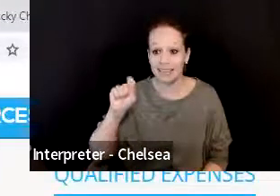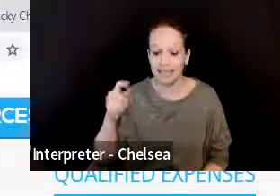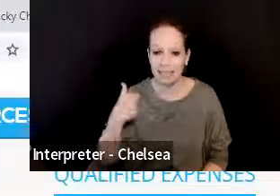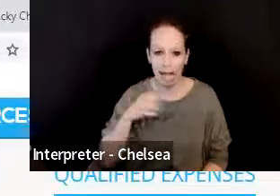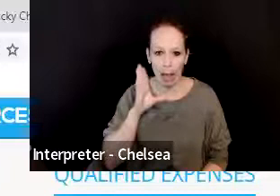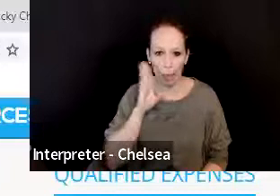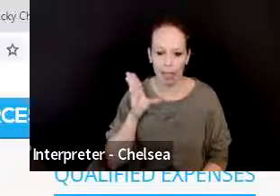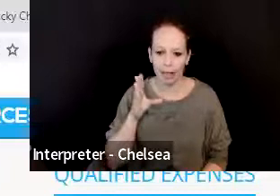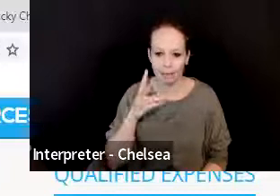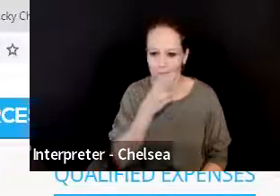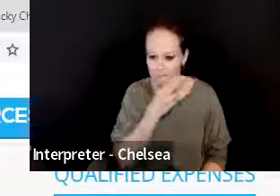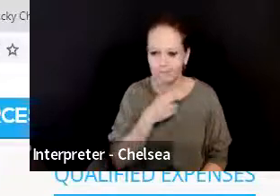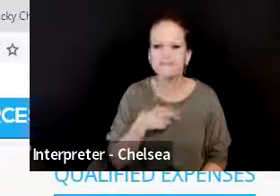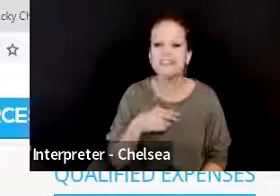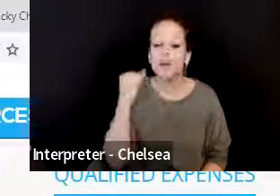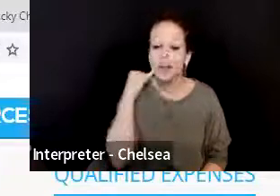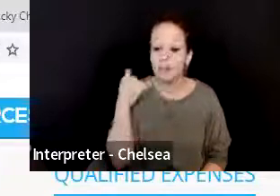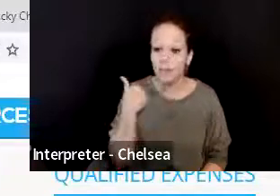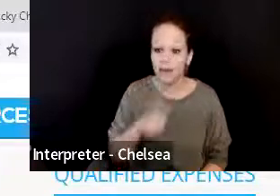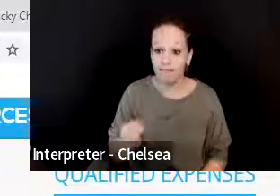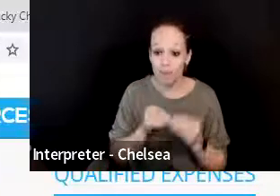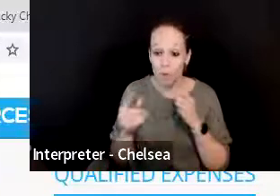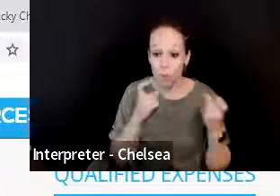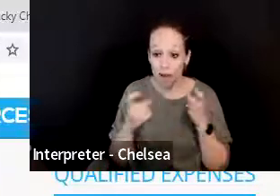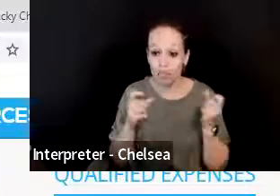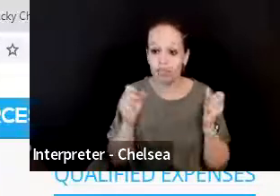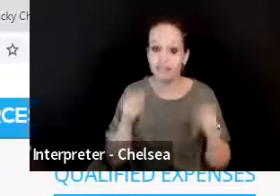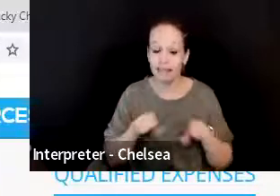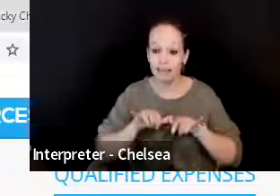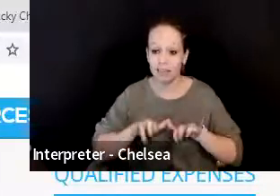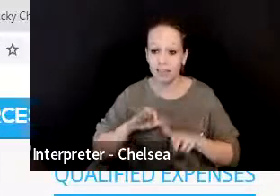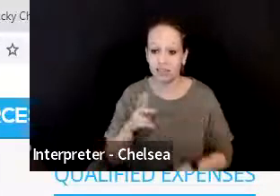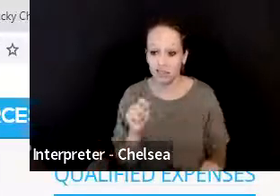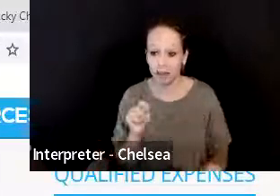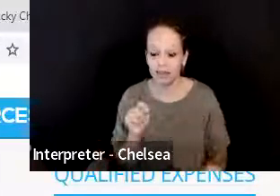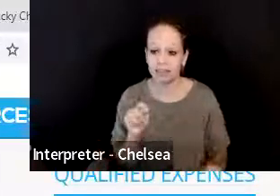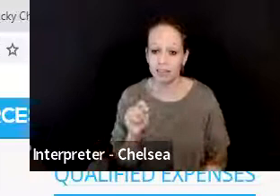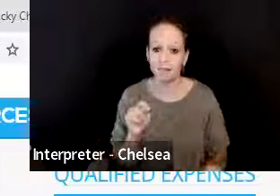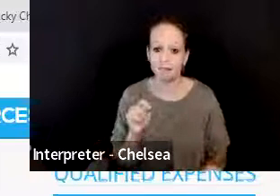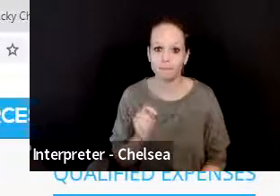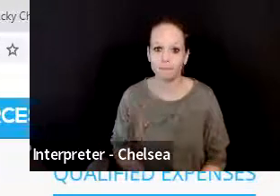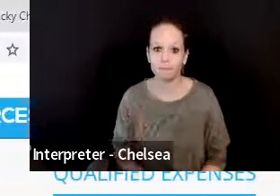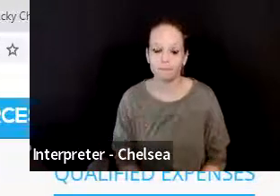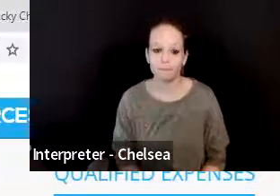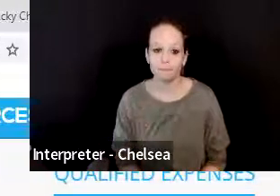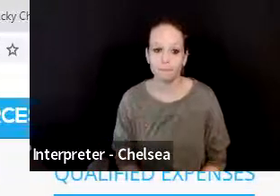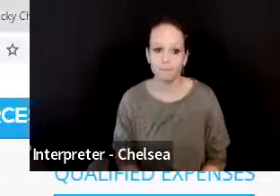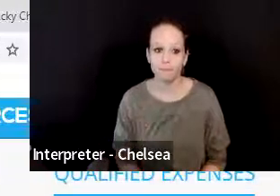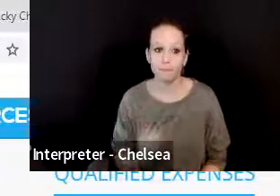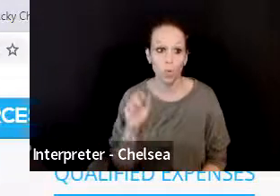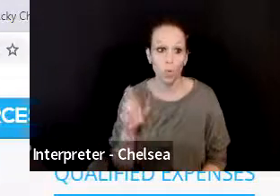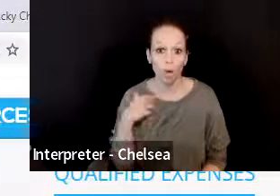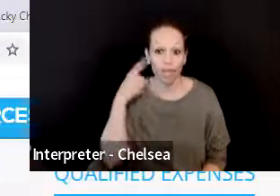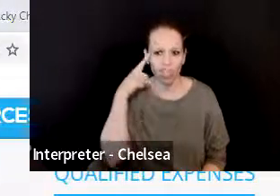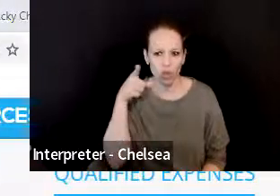stop. If you have any other questions, please feel free to put them in the chat box. Or I think you could